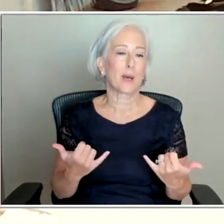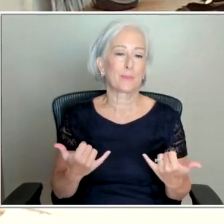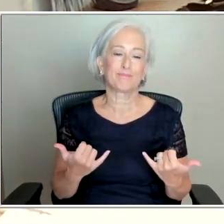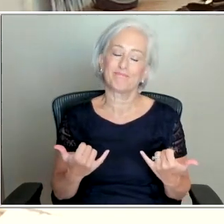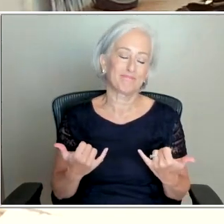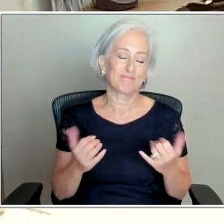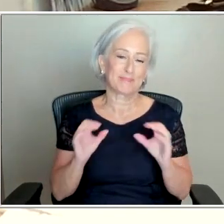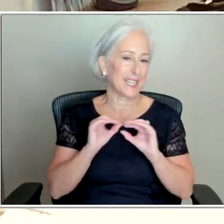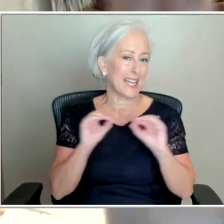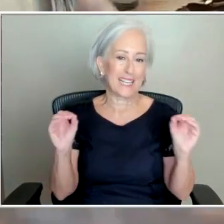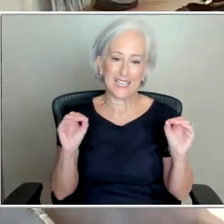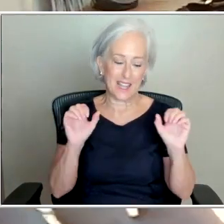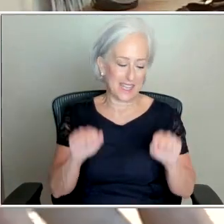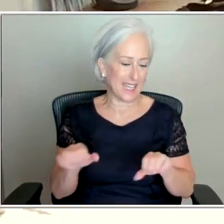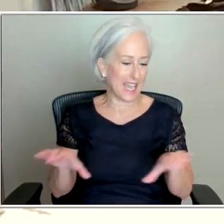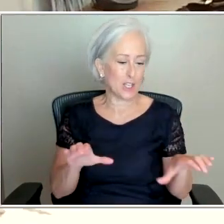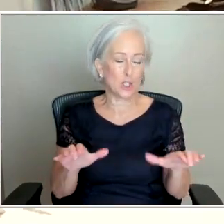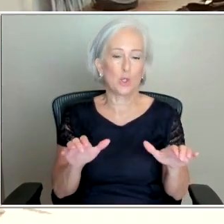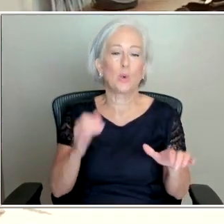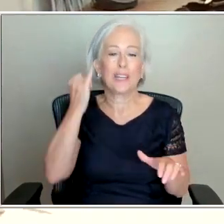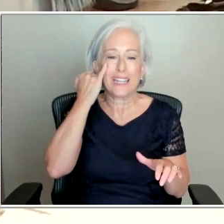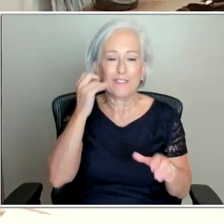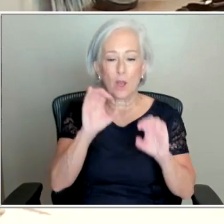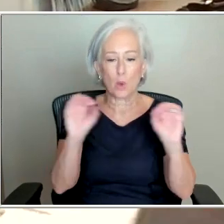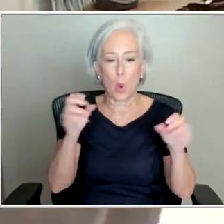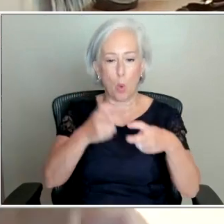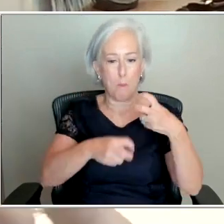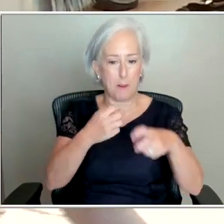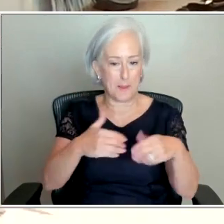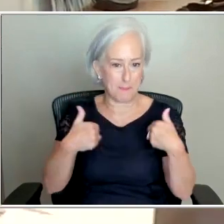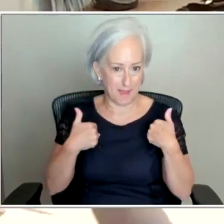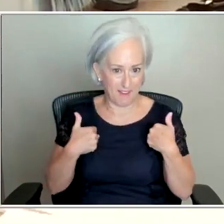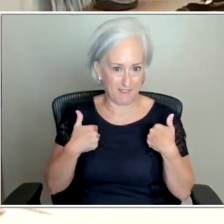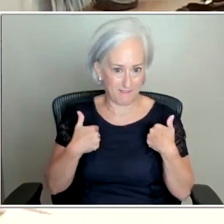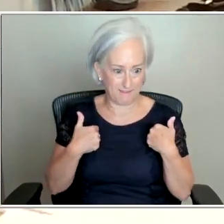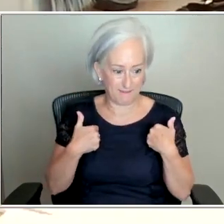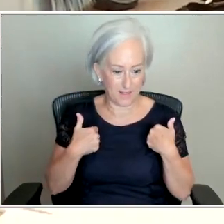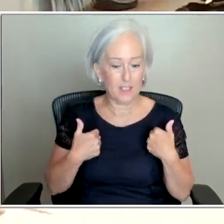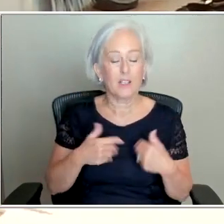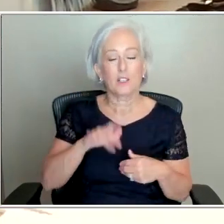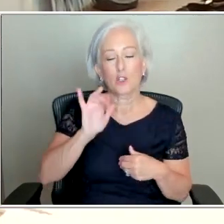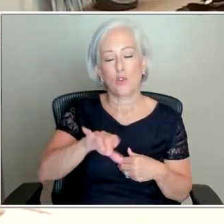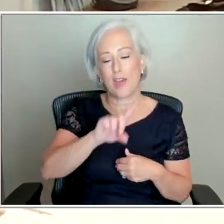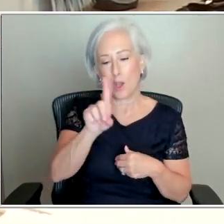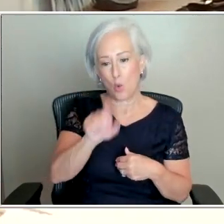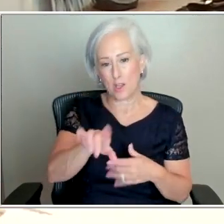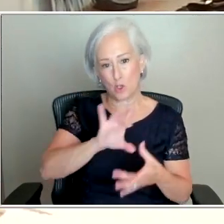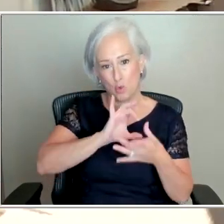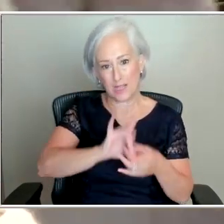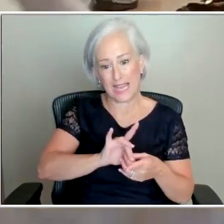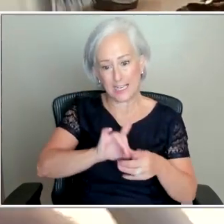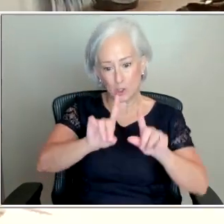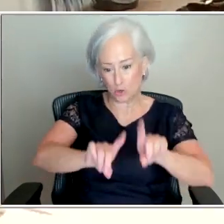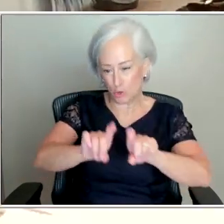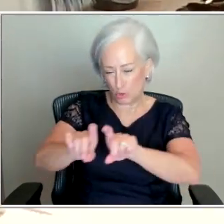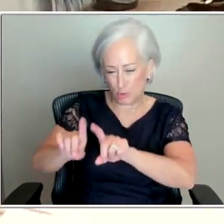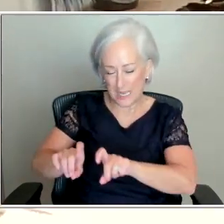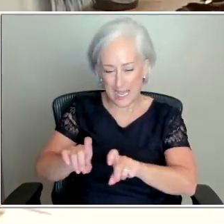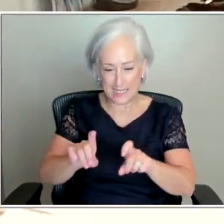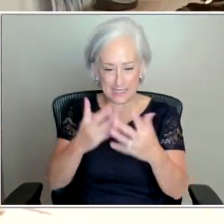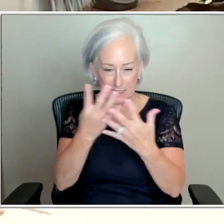he needs to do if he's not having any issues. And so it's a question about screening. Should we be doing sort of